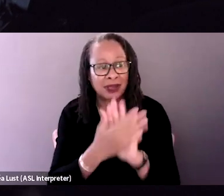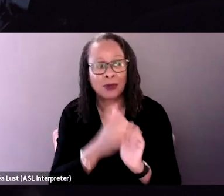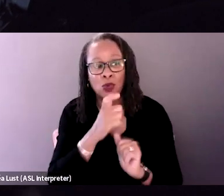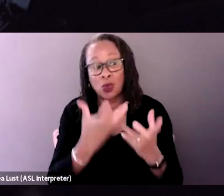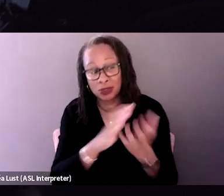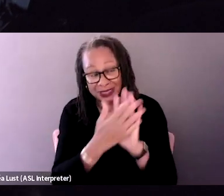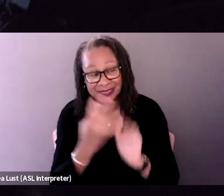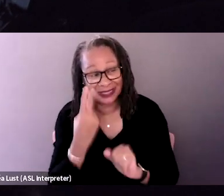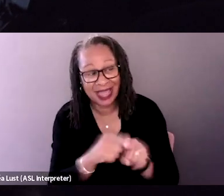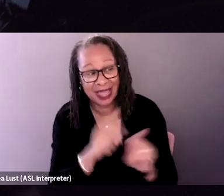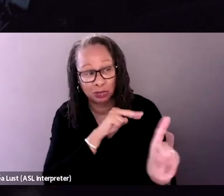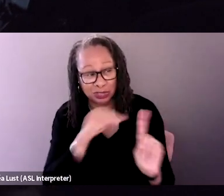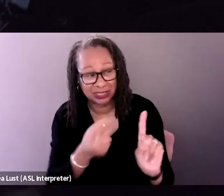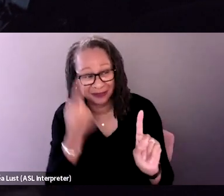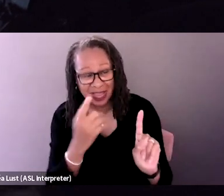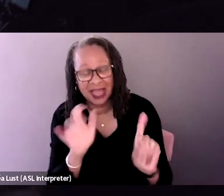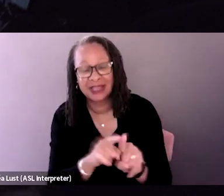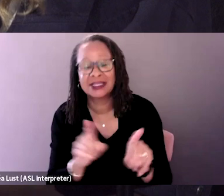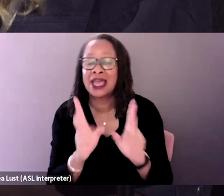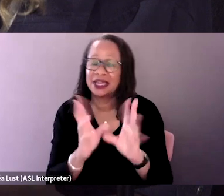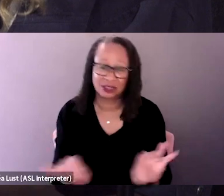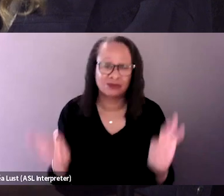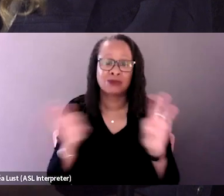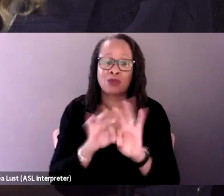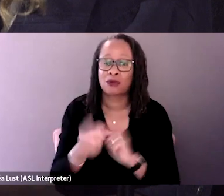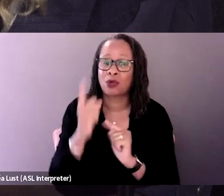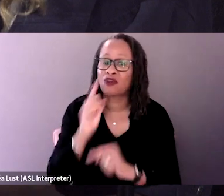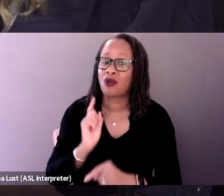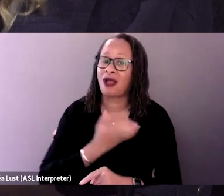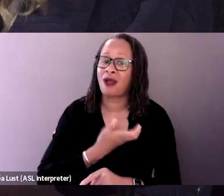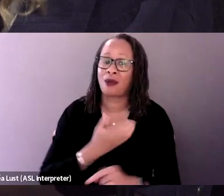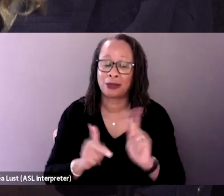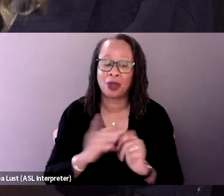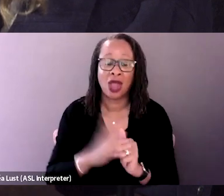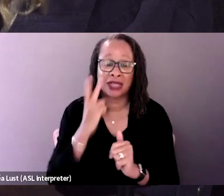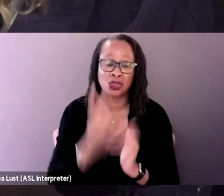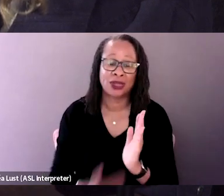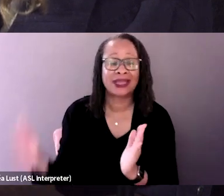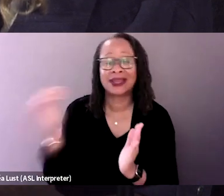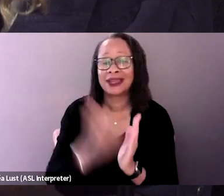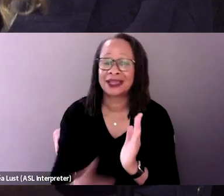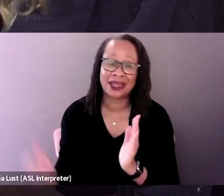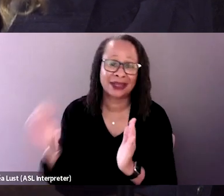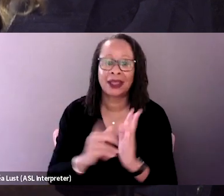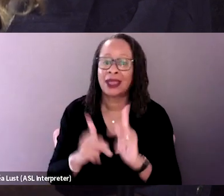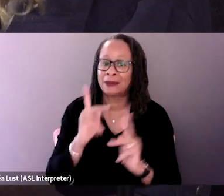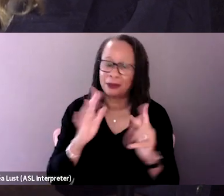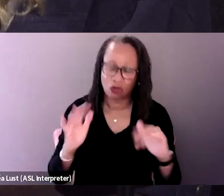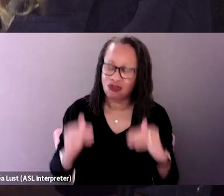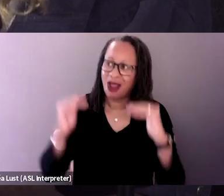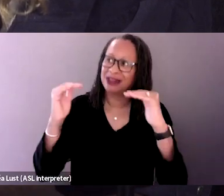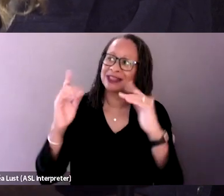this case, a very consequential moment for our people. And I saw time and again people rising to that possibility, that